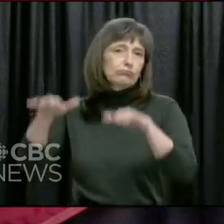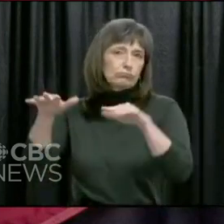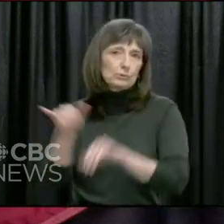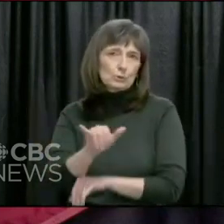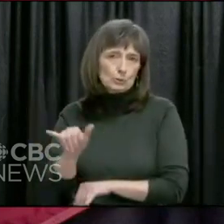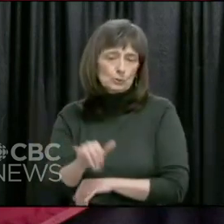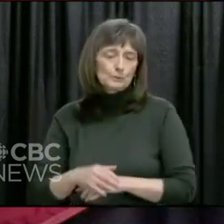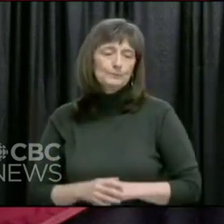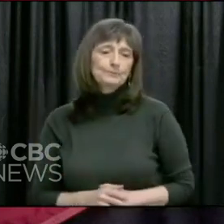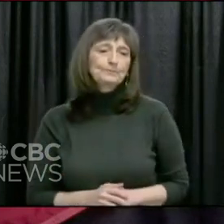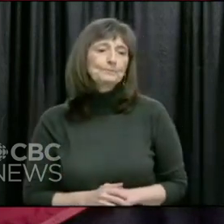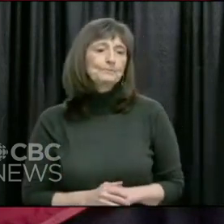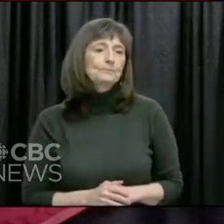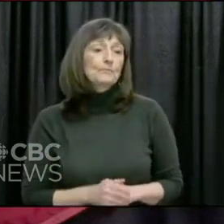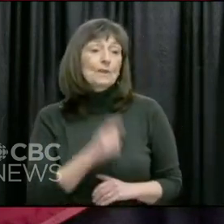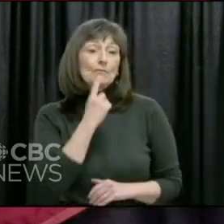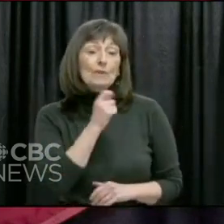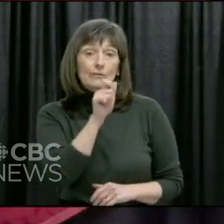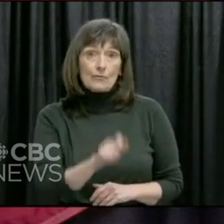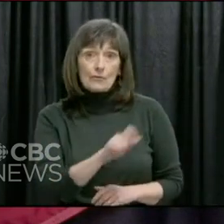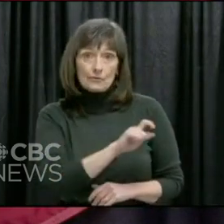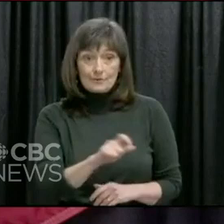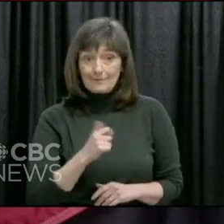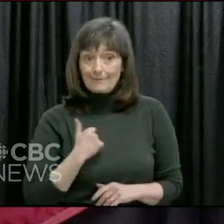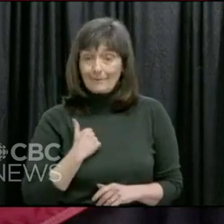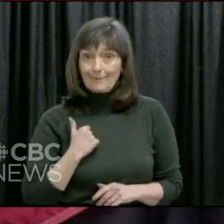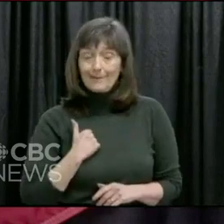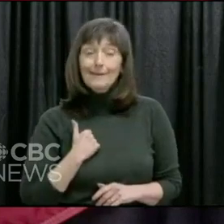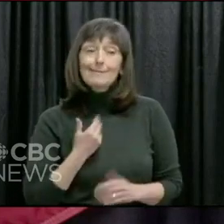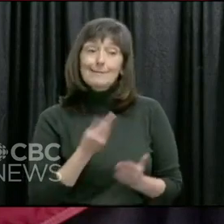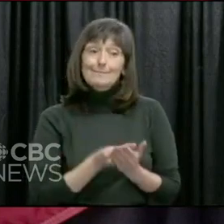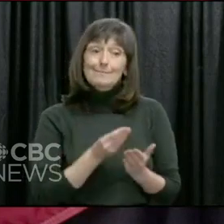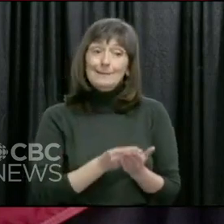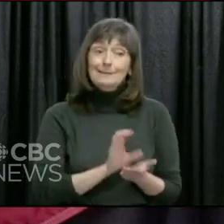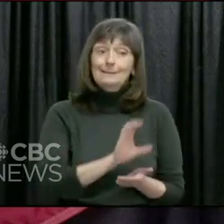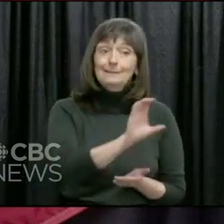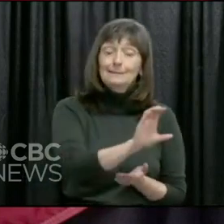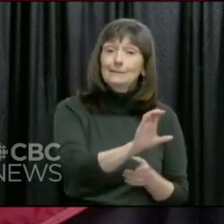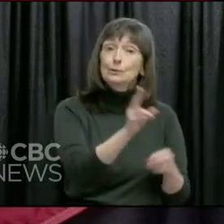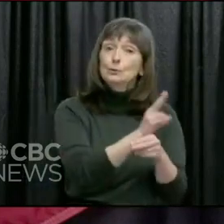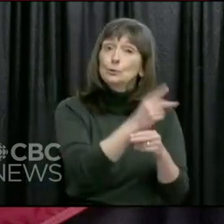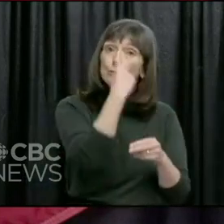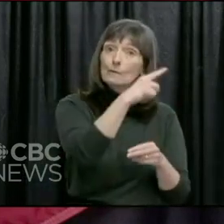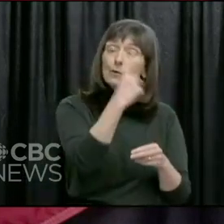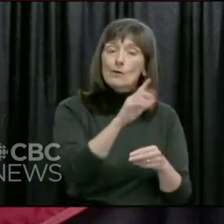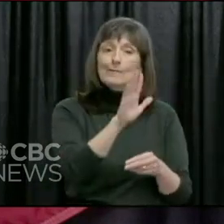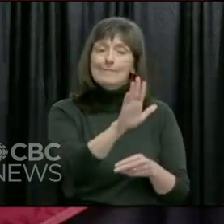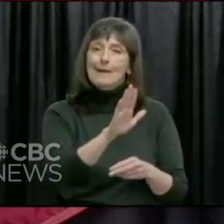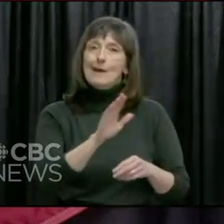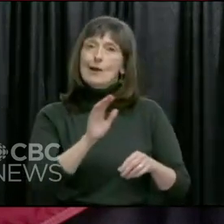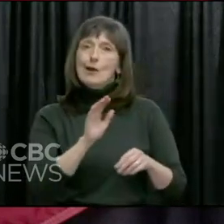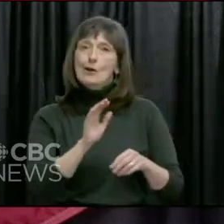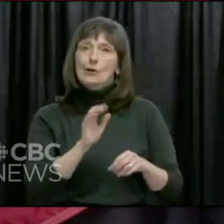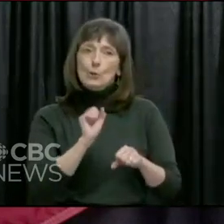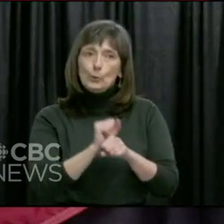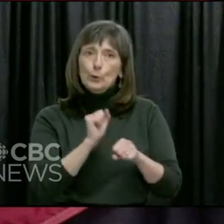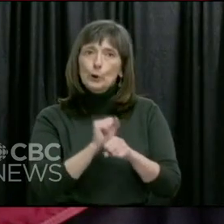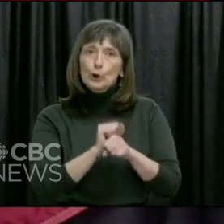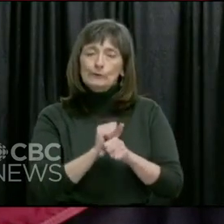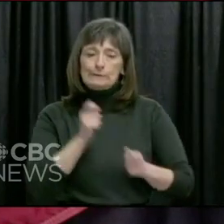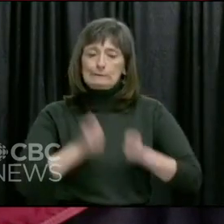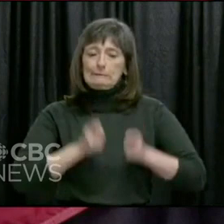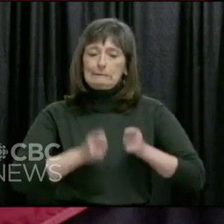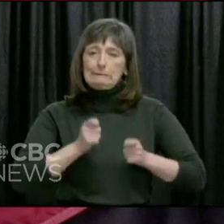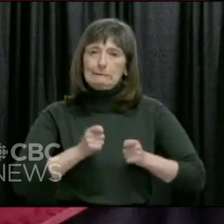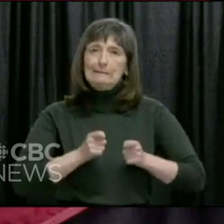country. The Red Cross, the Canadian Red Cross, will use the funding in areas like adapting their operations to COVID-19